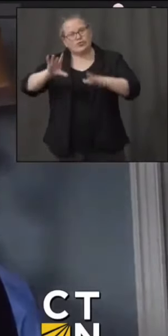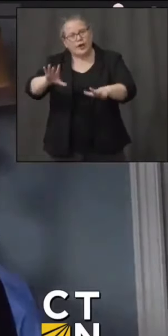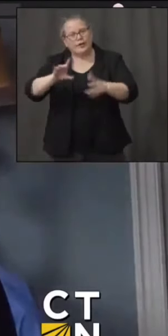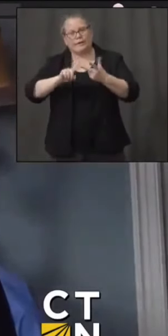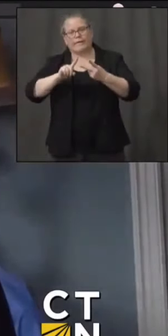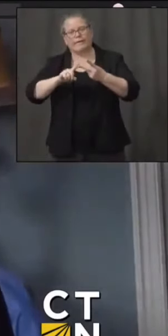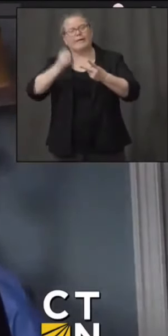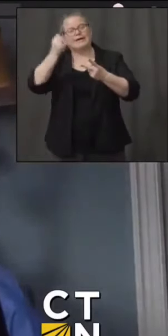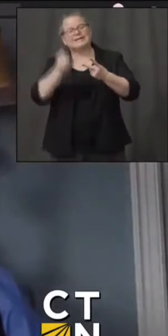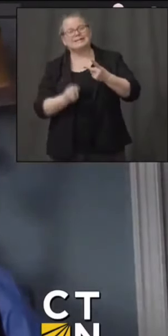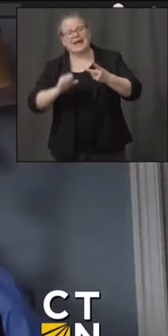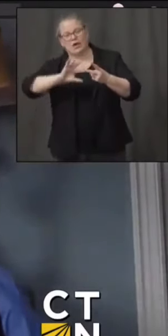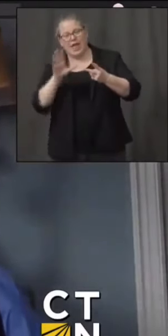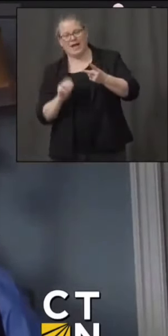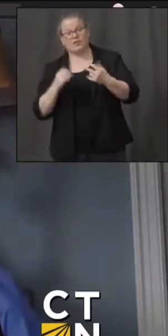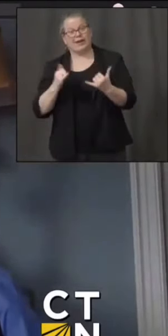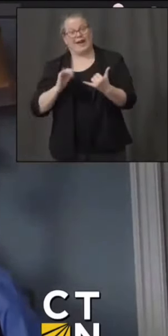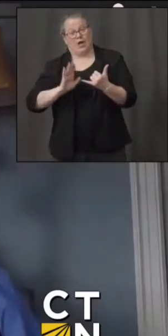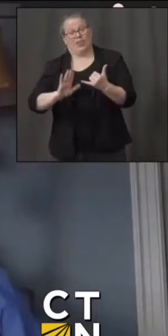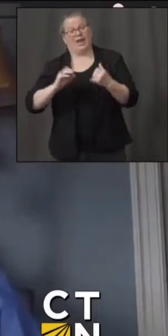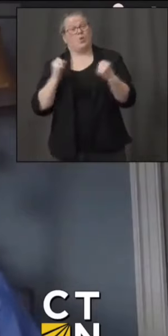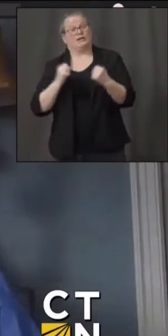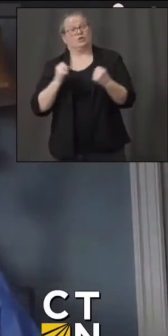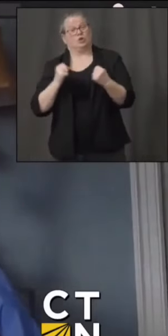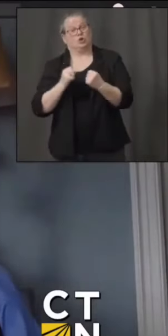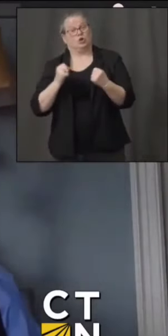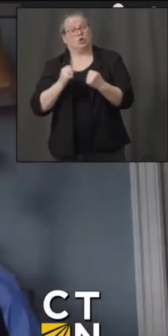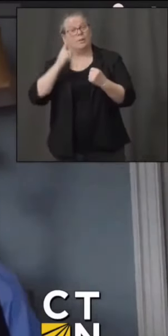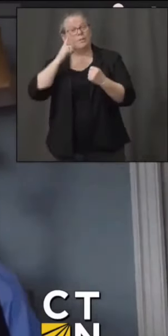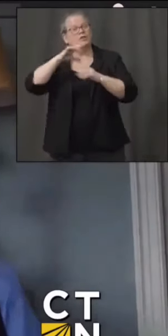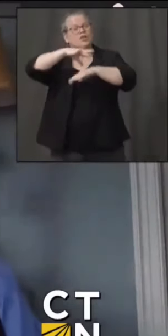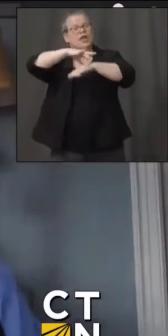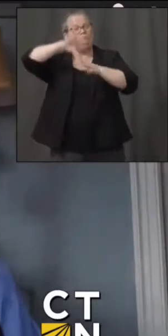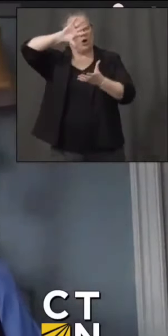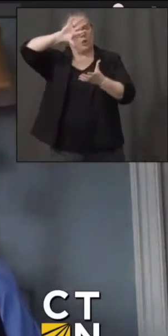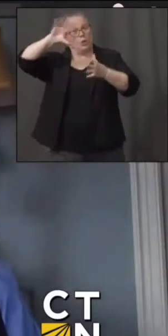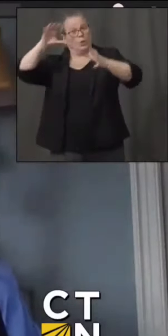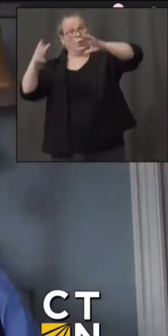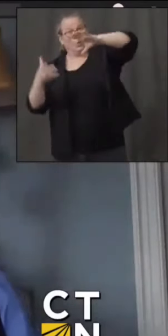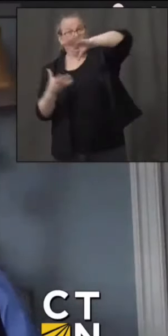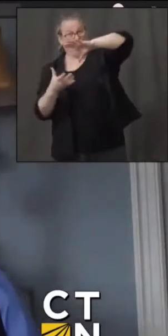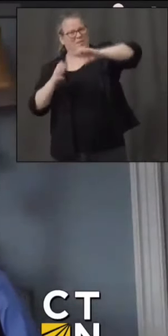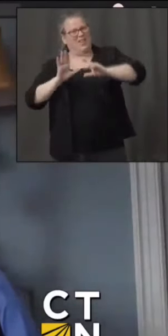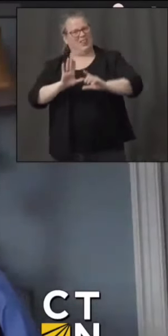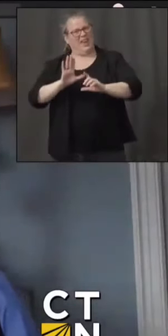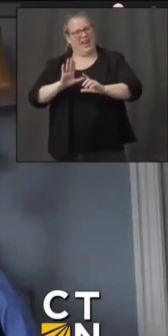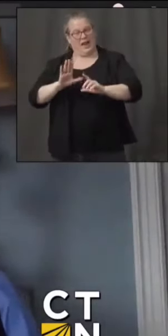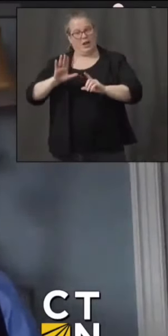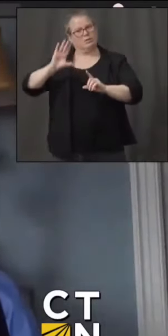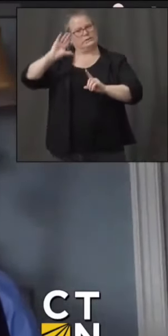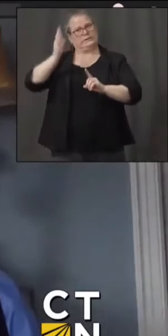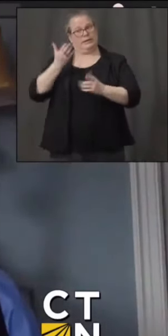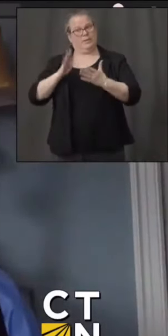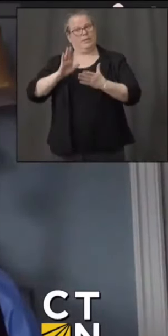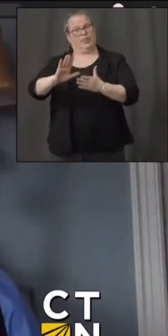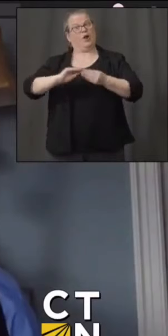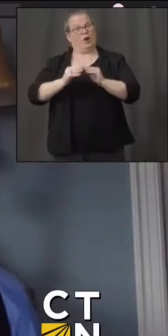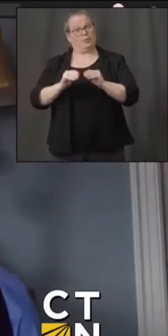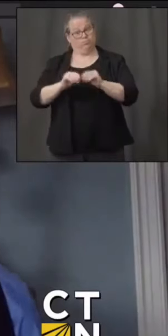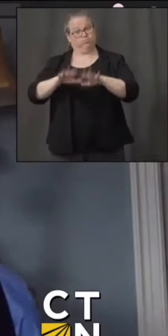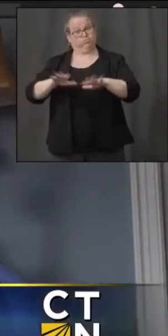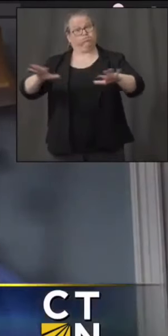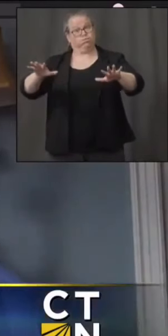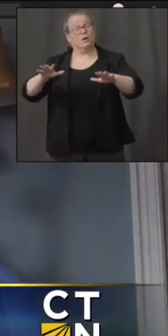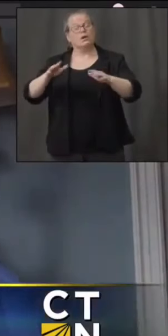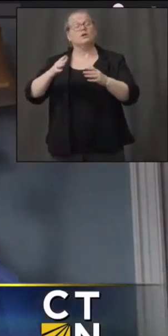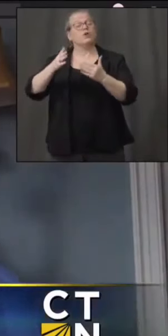COVID is going to continue to exist even if our numbers go down here in the United States.